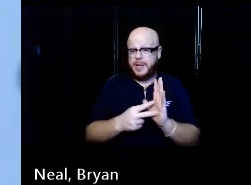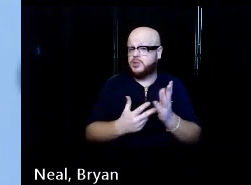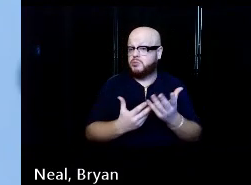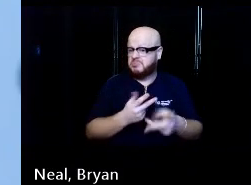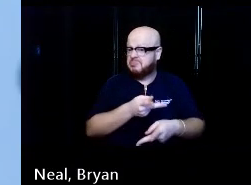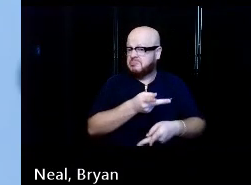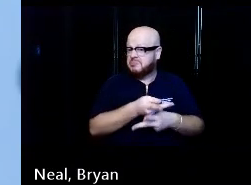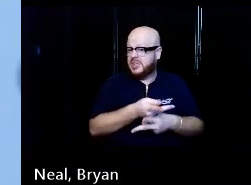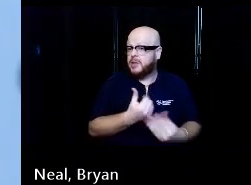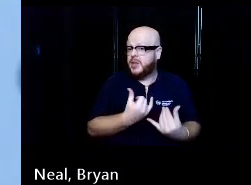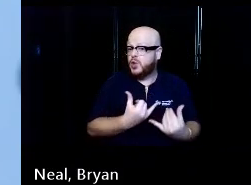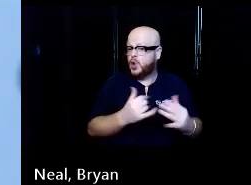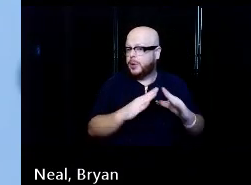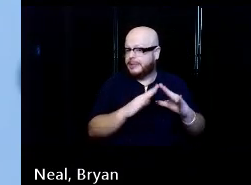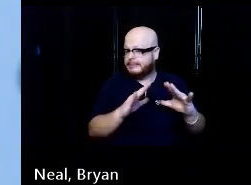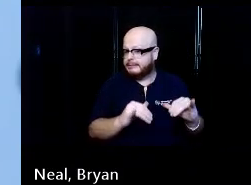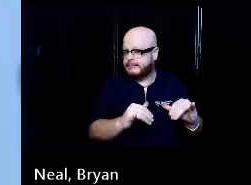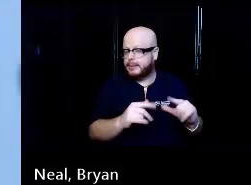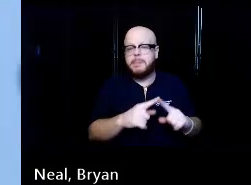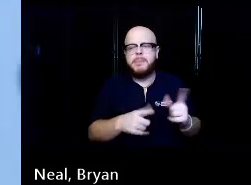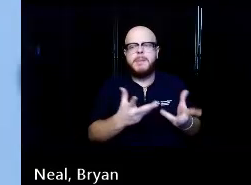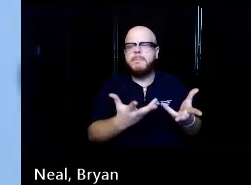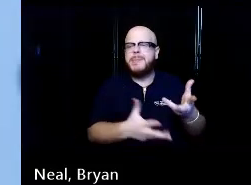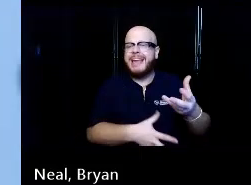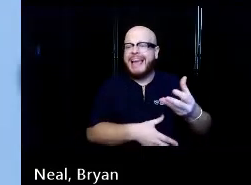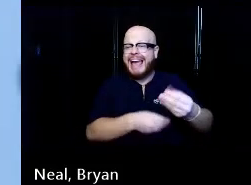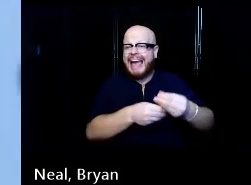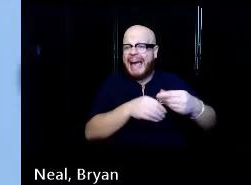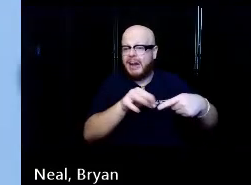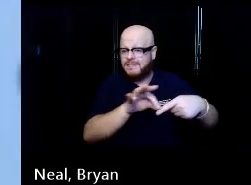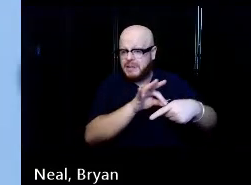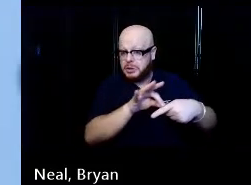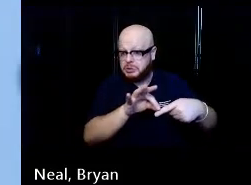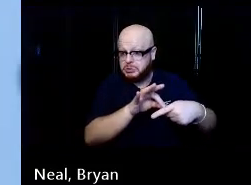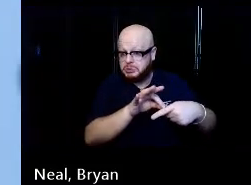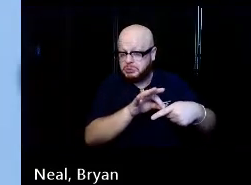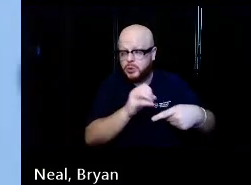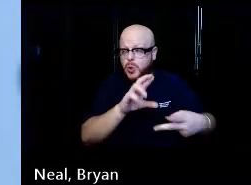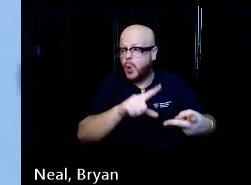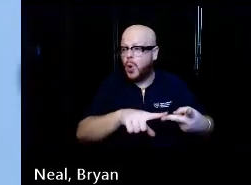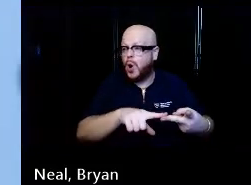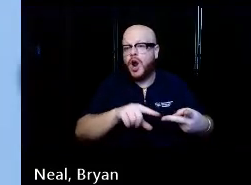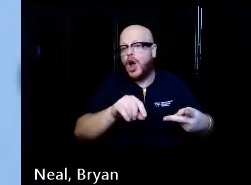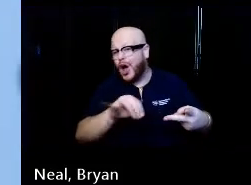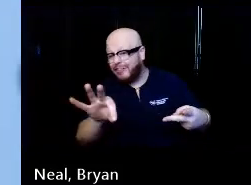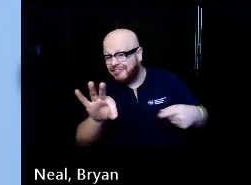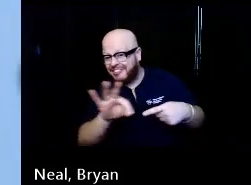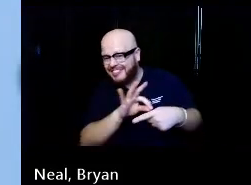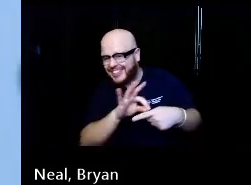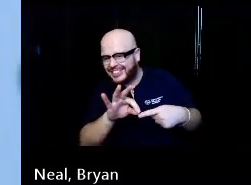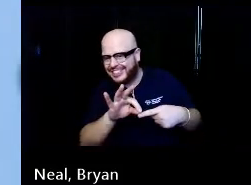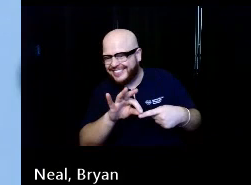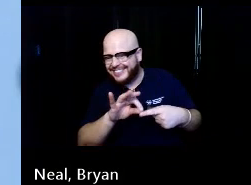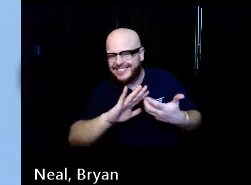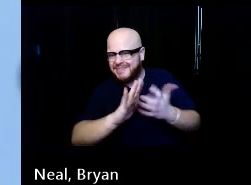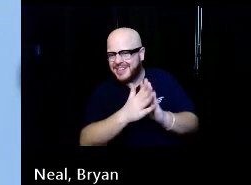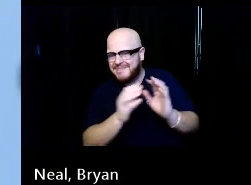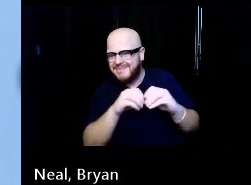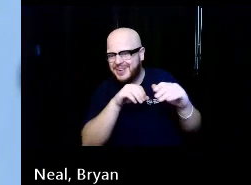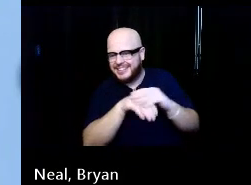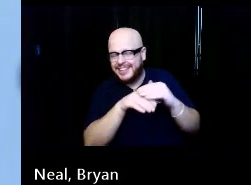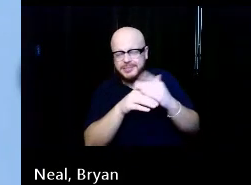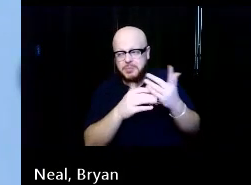to see, can we enable a feature that makes it more accessible? Can we deactivate a feature to make it more accessible, or can we augment it in